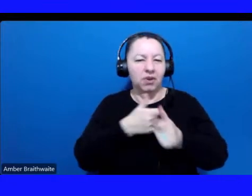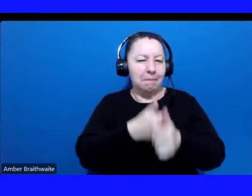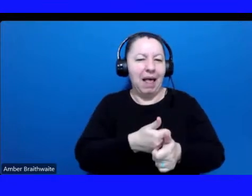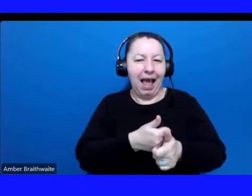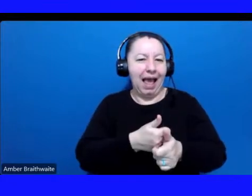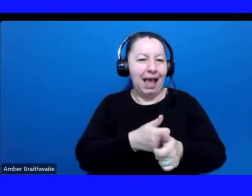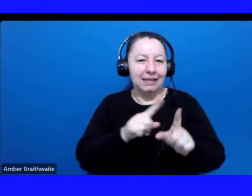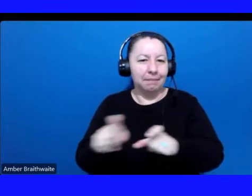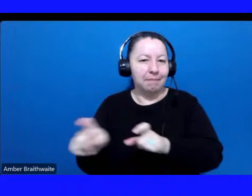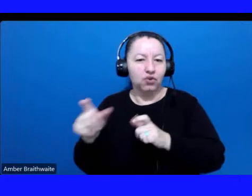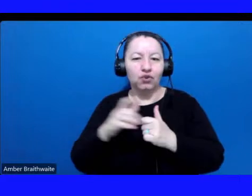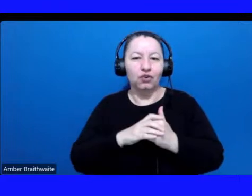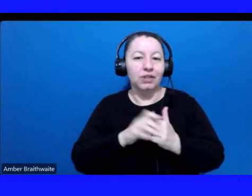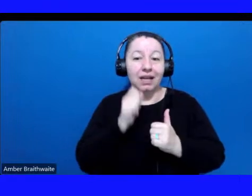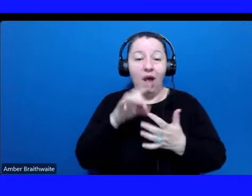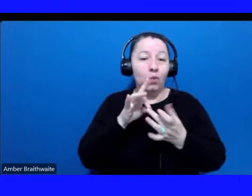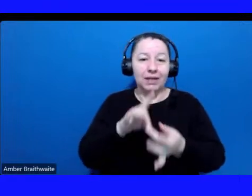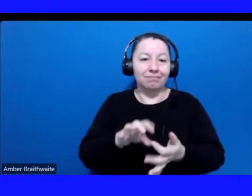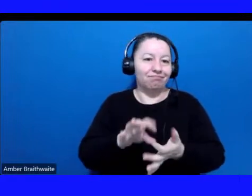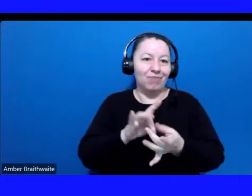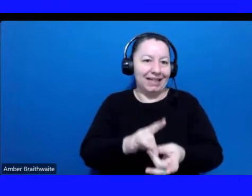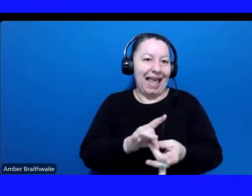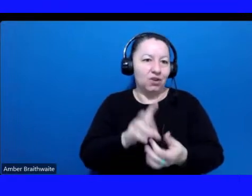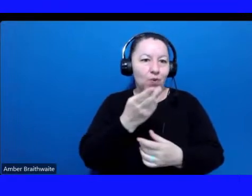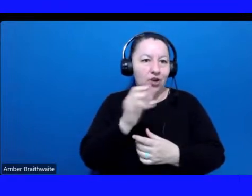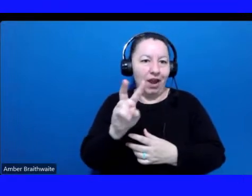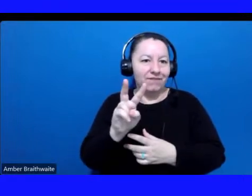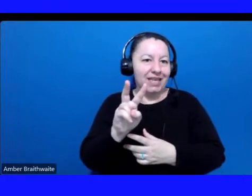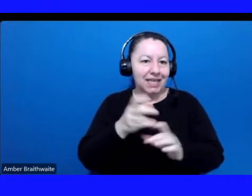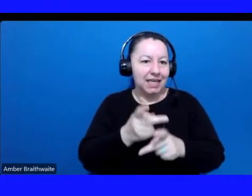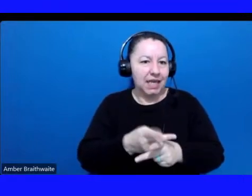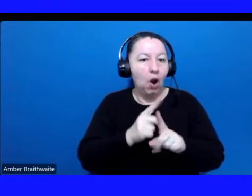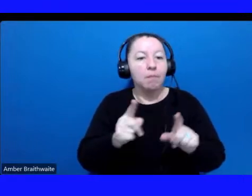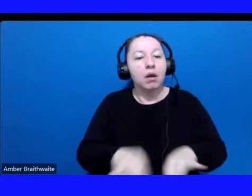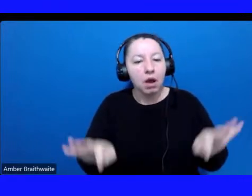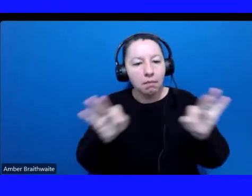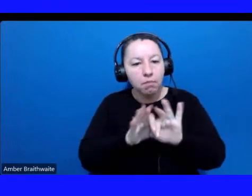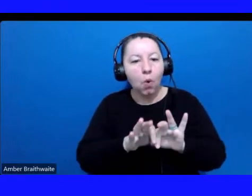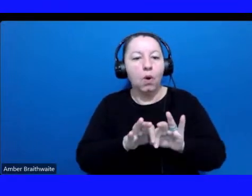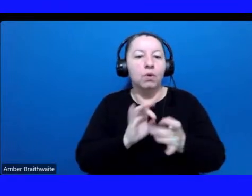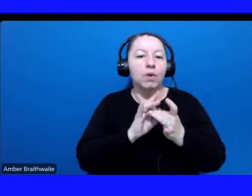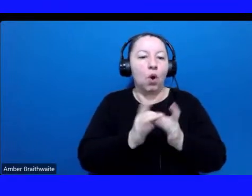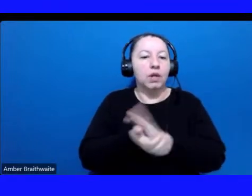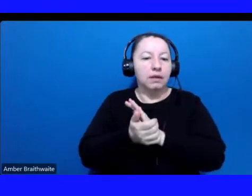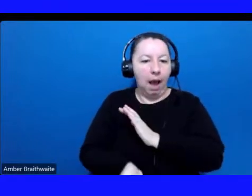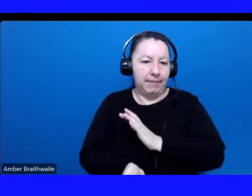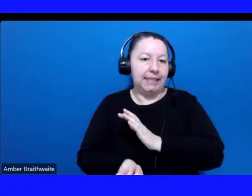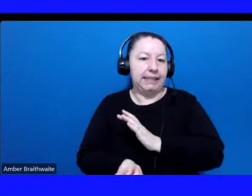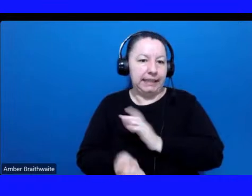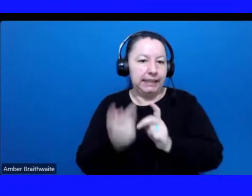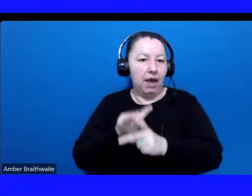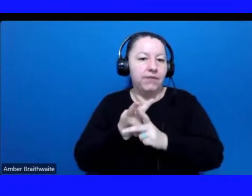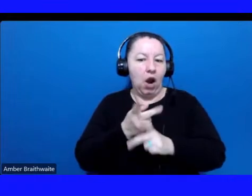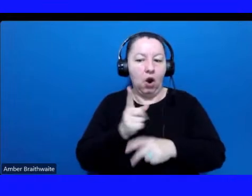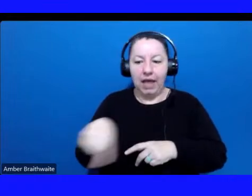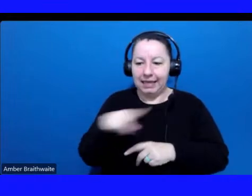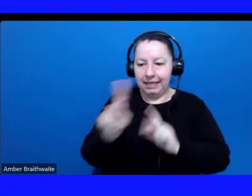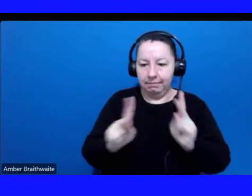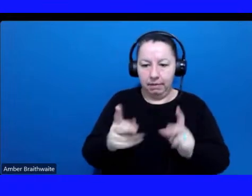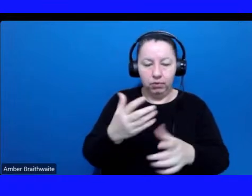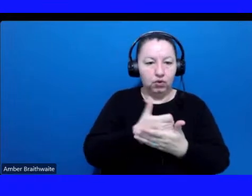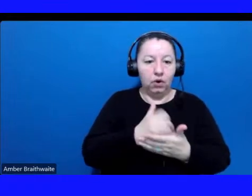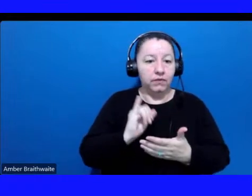Super, congratulations. We're already a few minutes over, so if there's any comments though, or questions that any board members